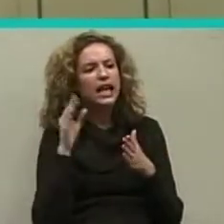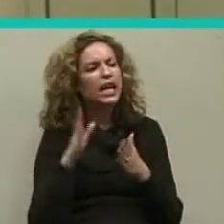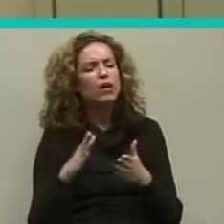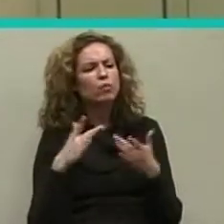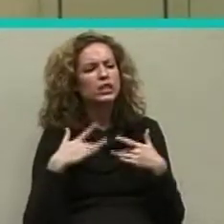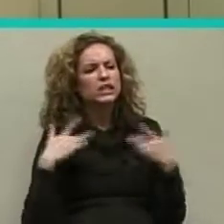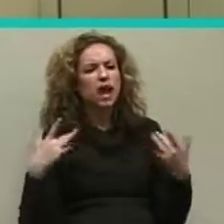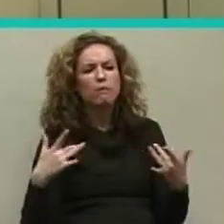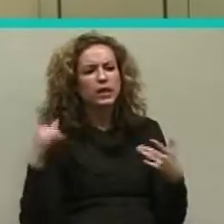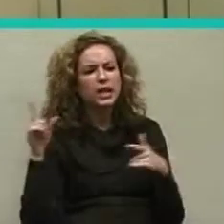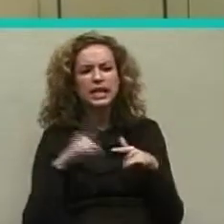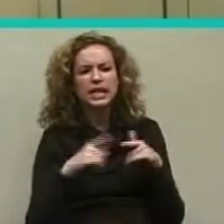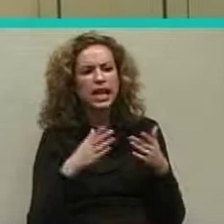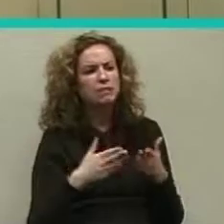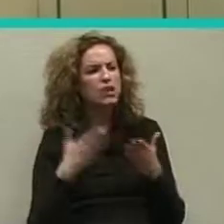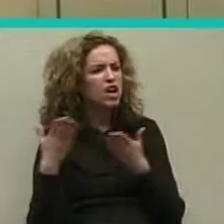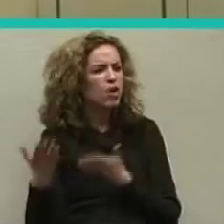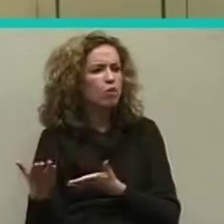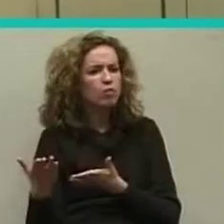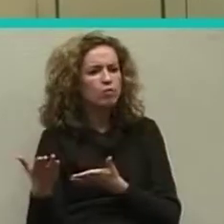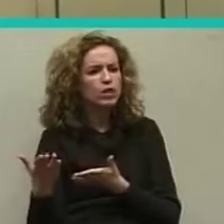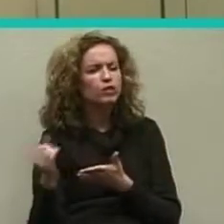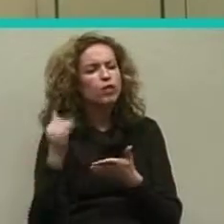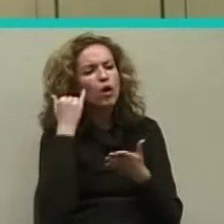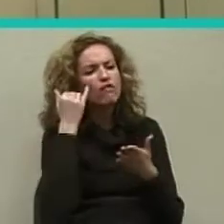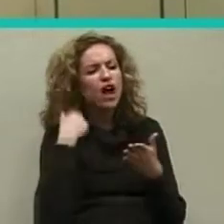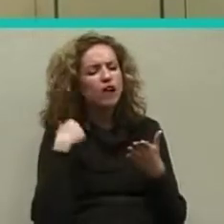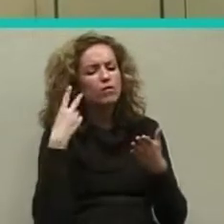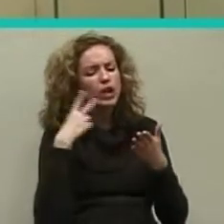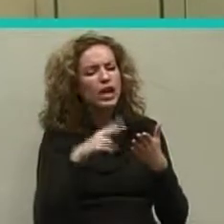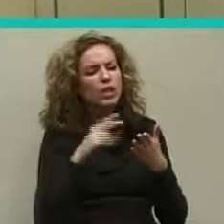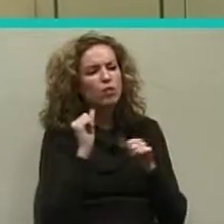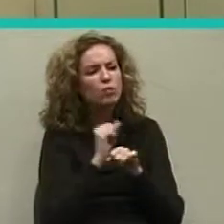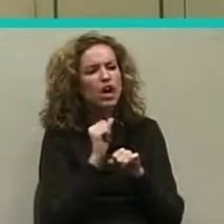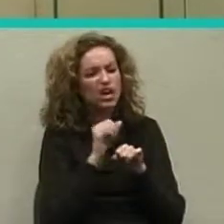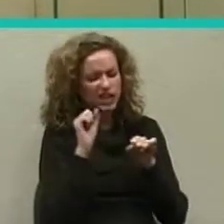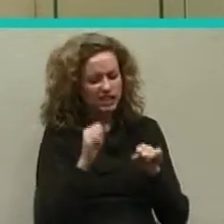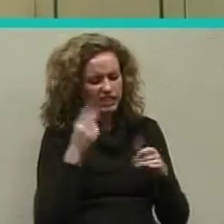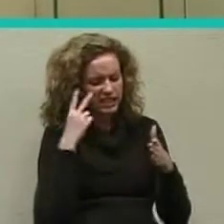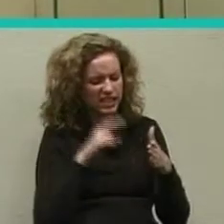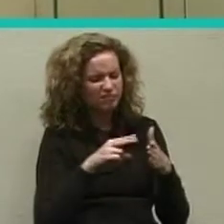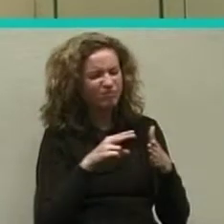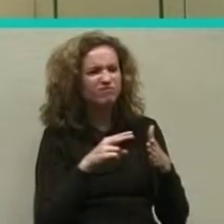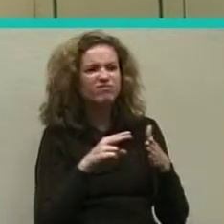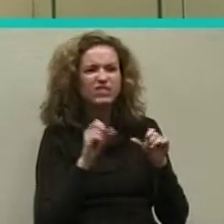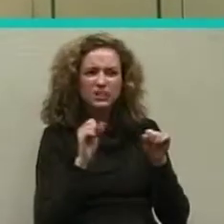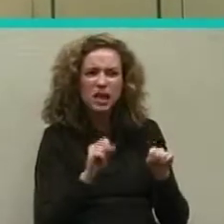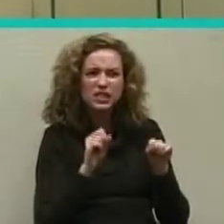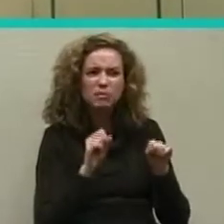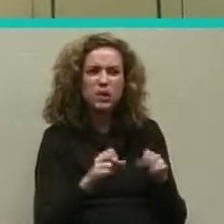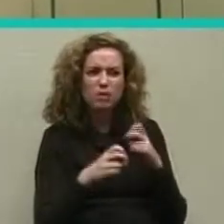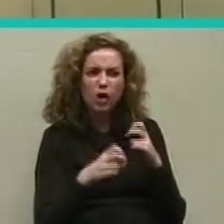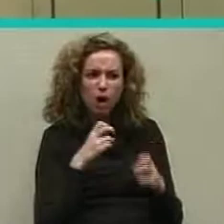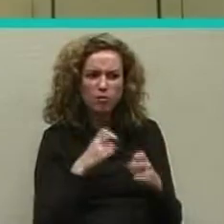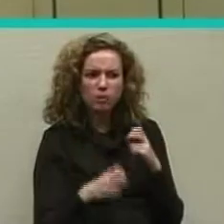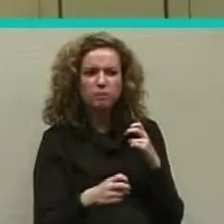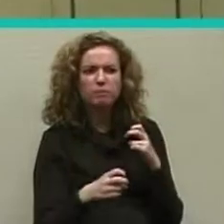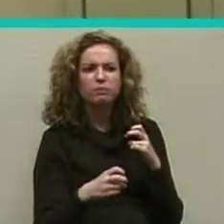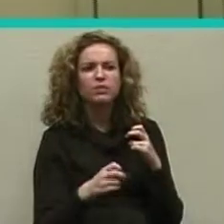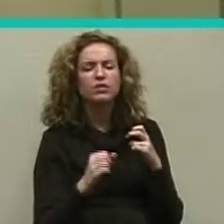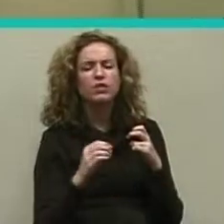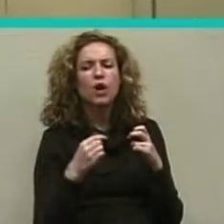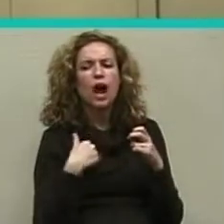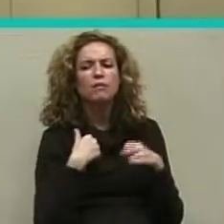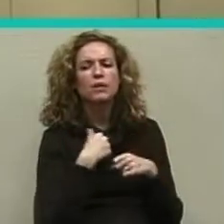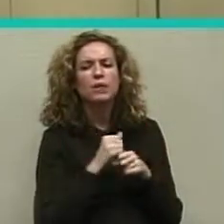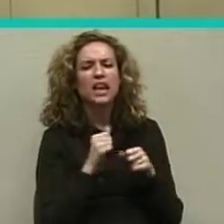at the work, you can see right off the bat that this is a potential for problems. Okay? I'm going to make life a little bit